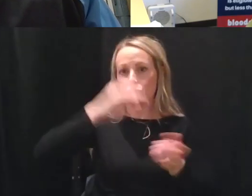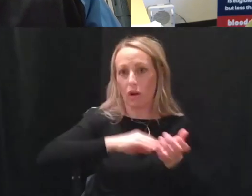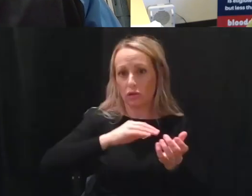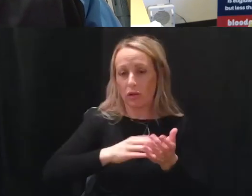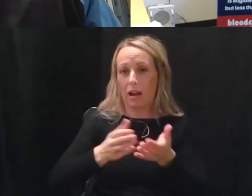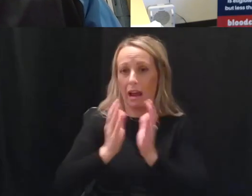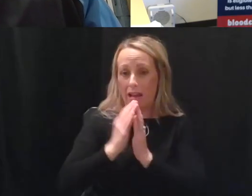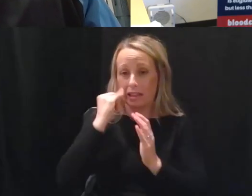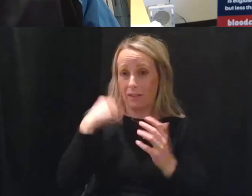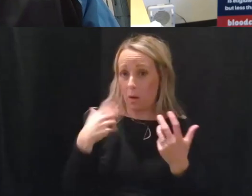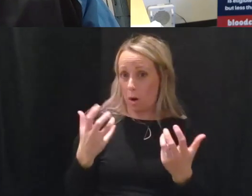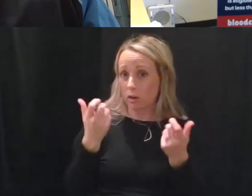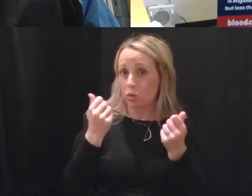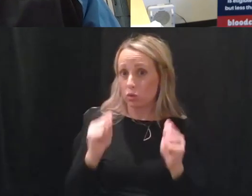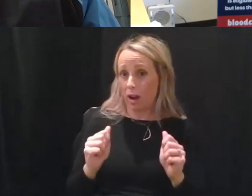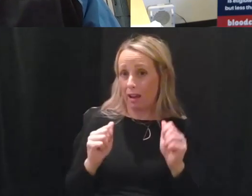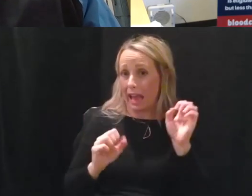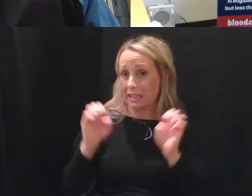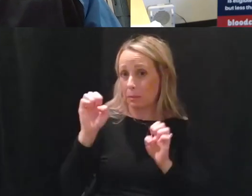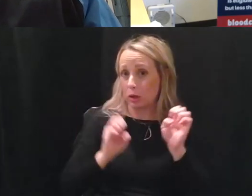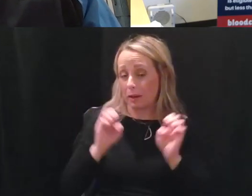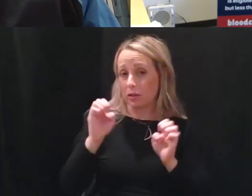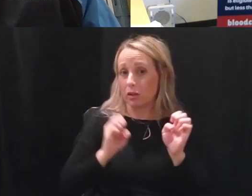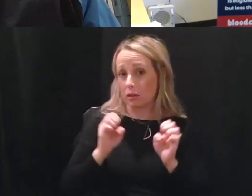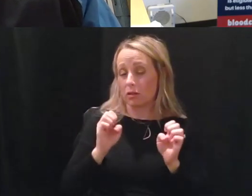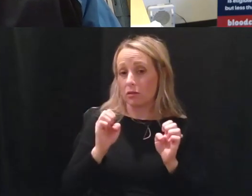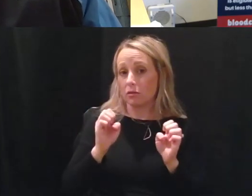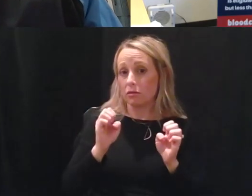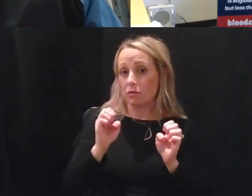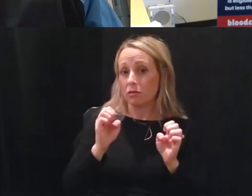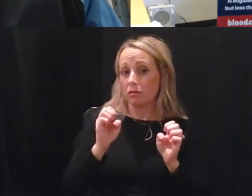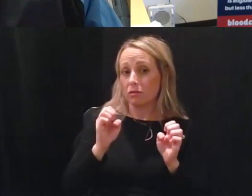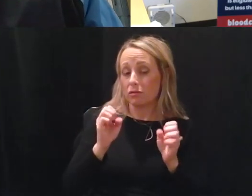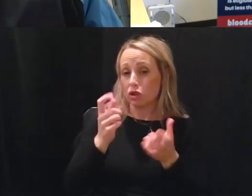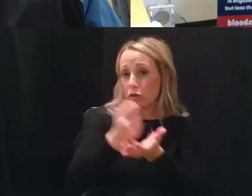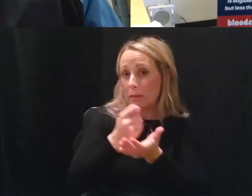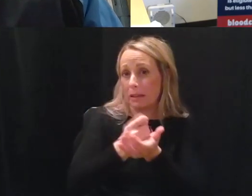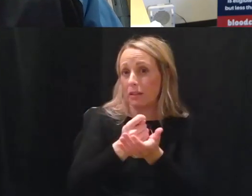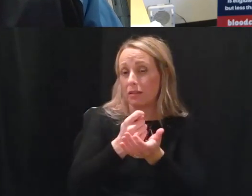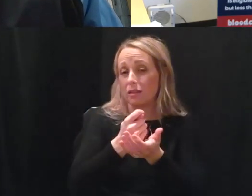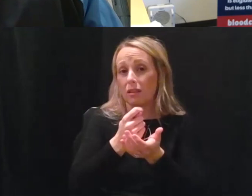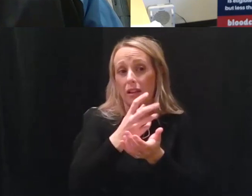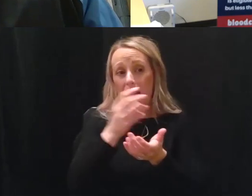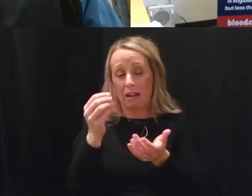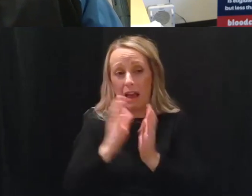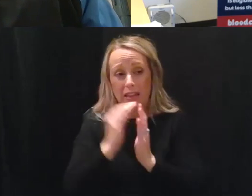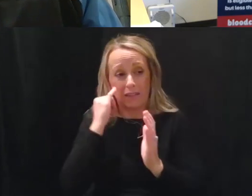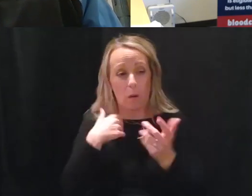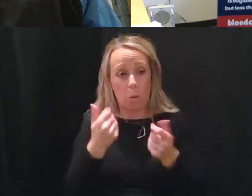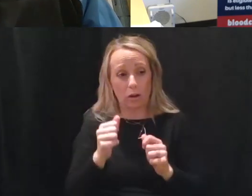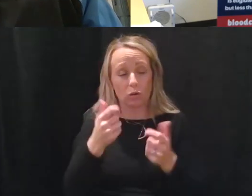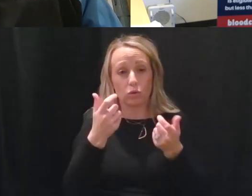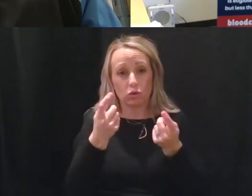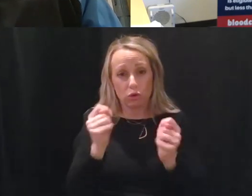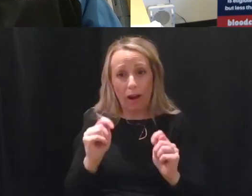you be willing you could do up to 2 bags of plasma and up to 5 bags of remdesivir?" And I said, "Yes, I'd be